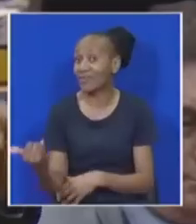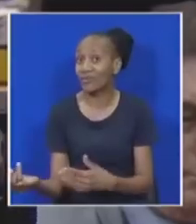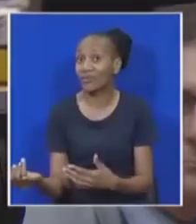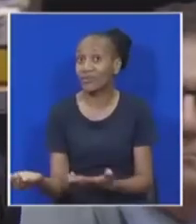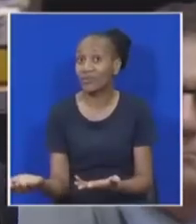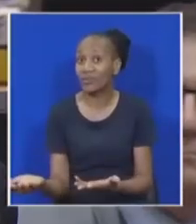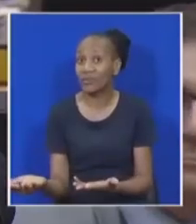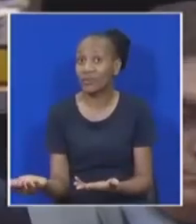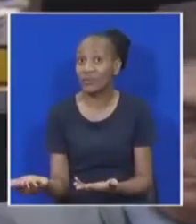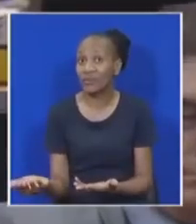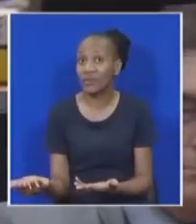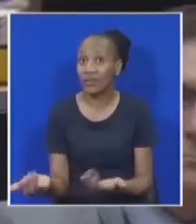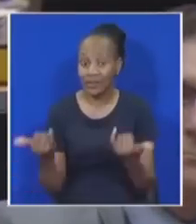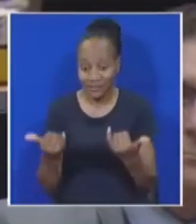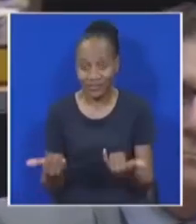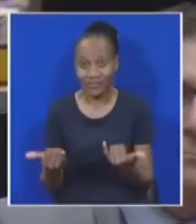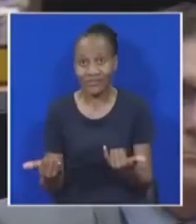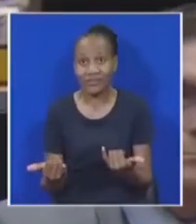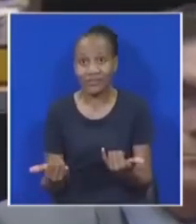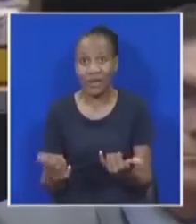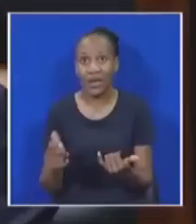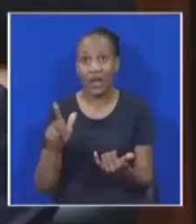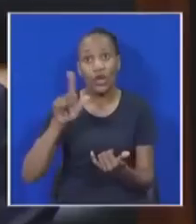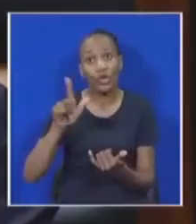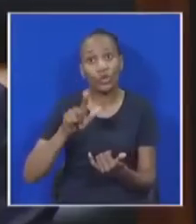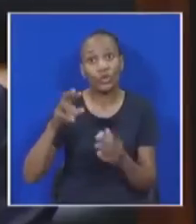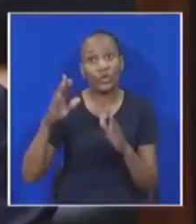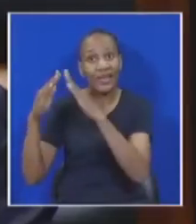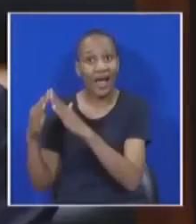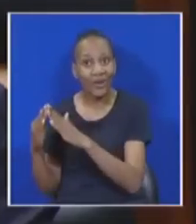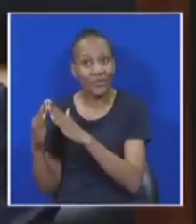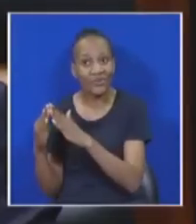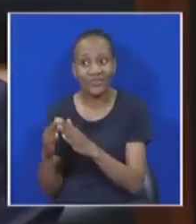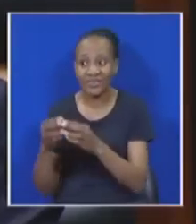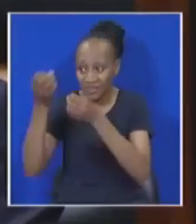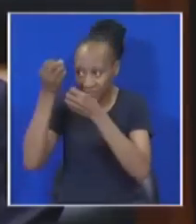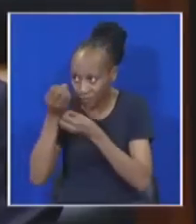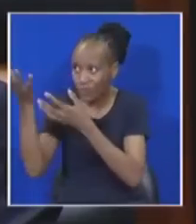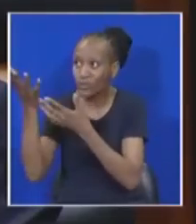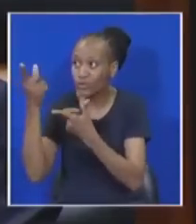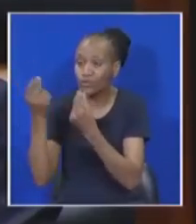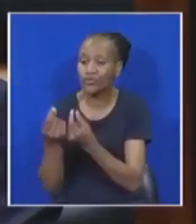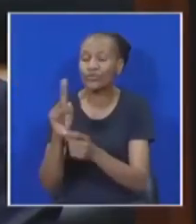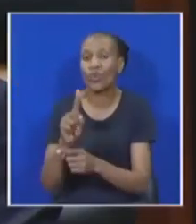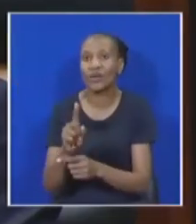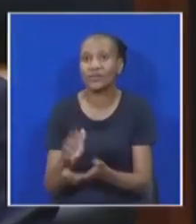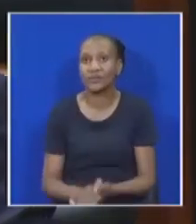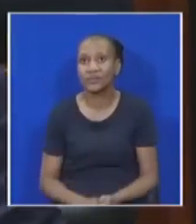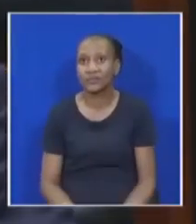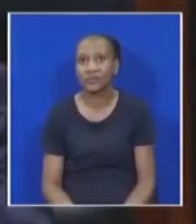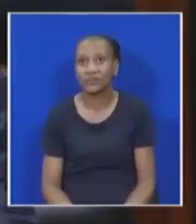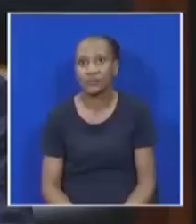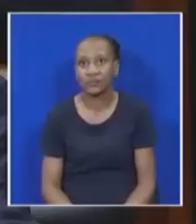Ulutuli House is honorable turning member, you into an interest group. Honorable Kwangwa, support ANC. Address me. As Mamele London on Sholun. Yes, yes,